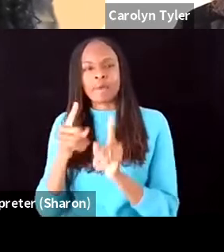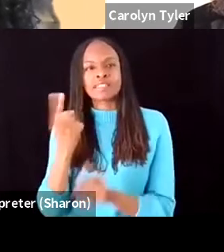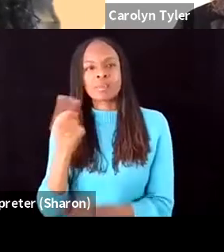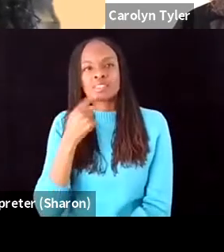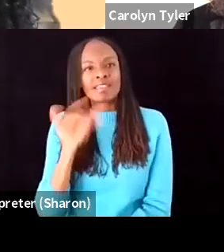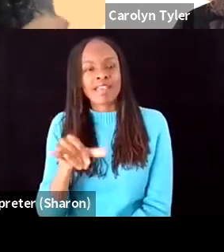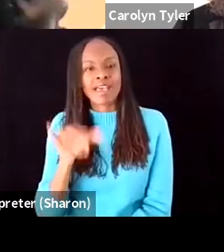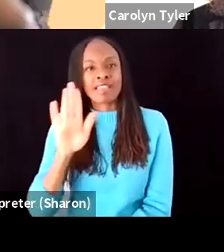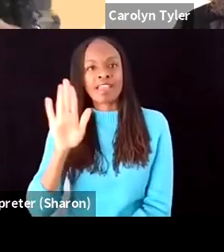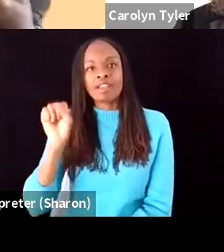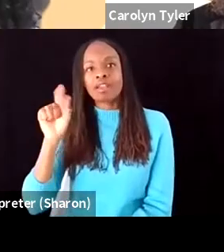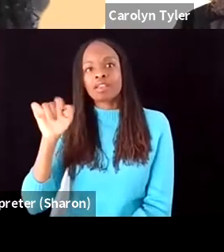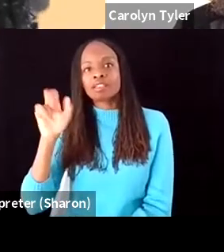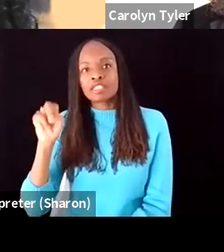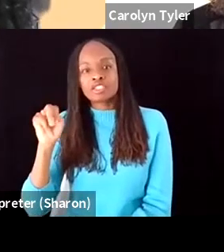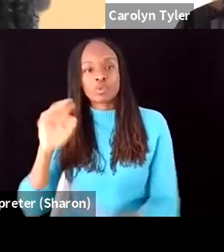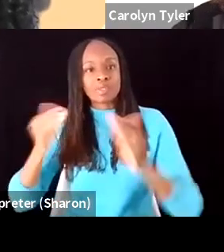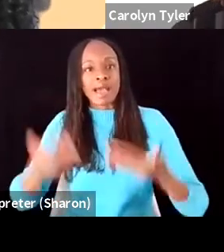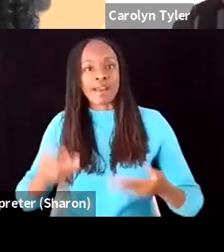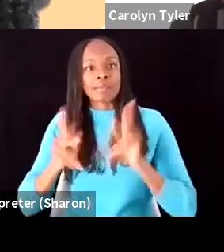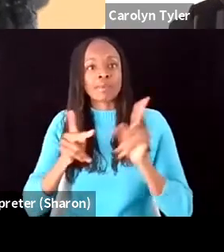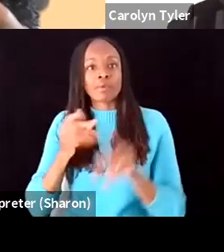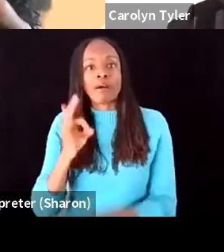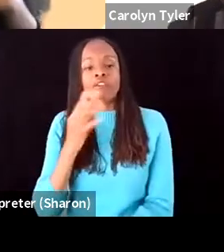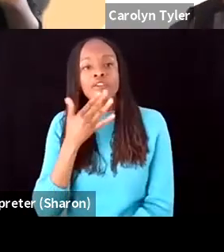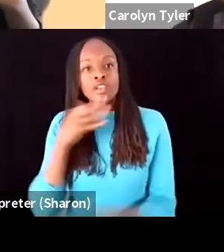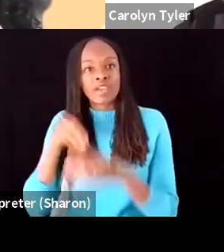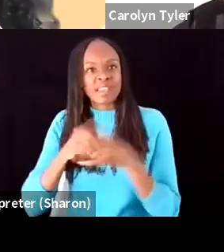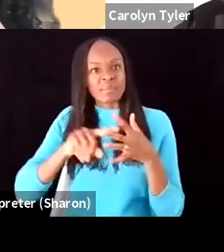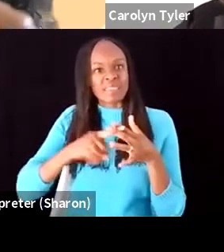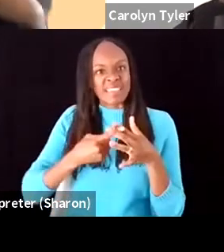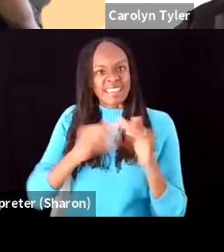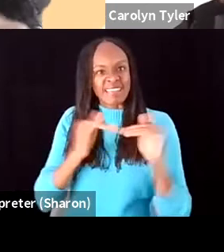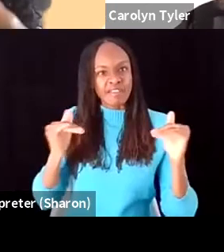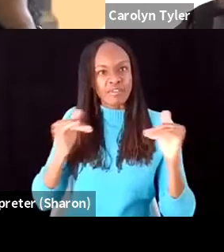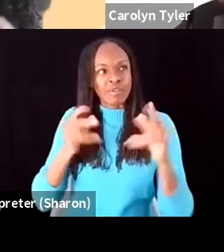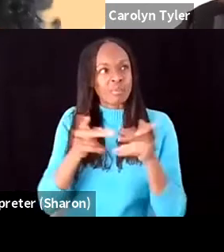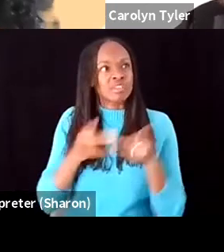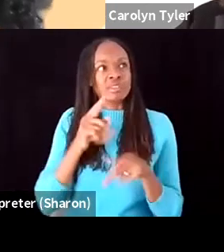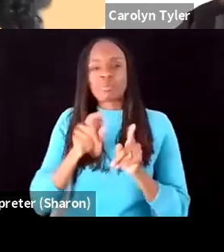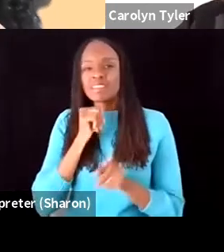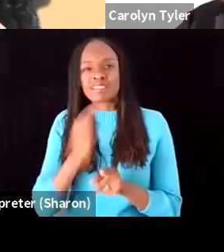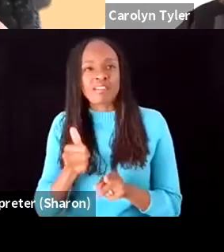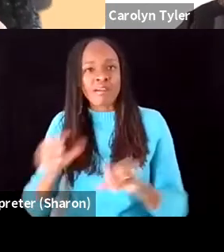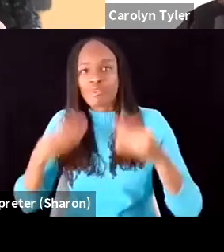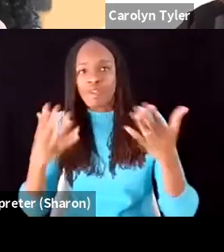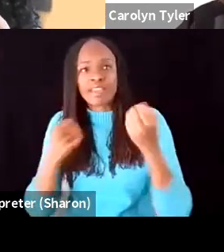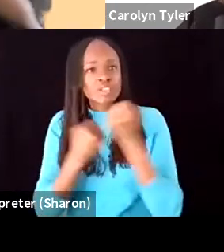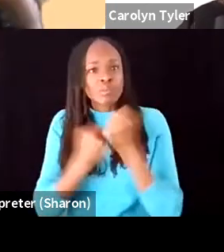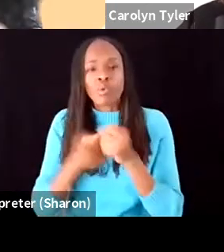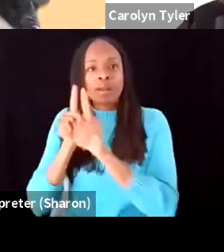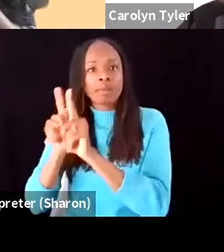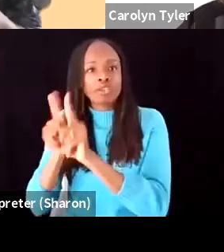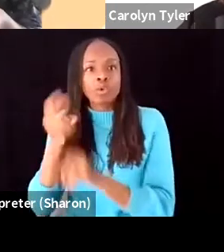that their station was hiring people of color in entry-level positions, but not providing any support for them, mentoring or career advice.